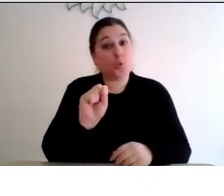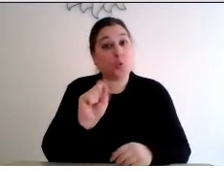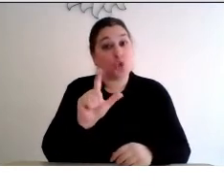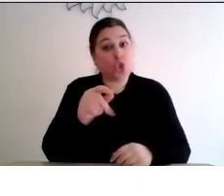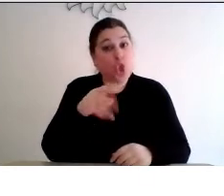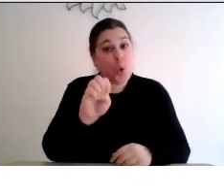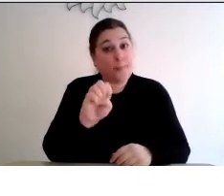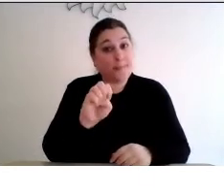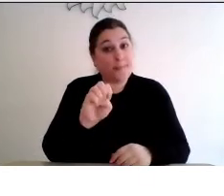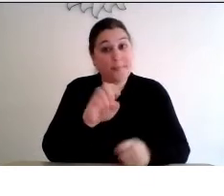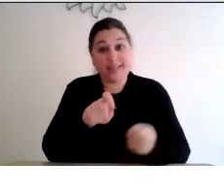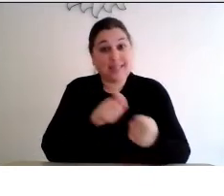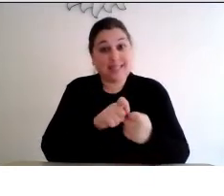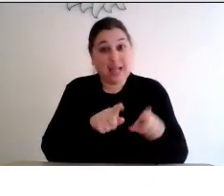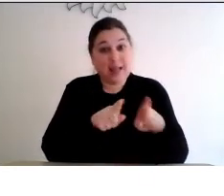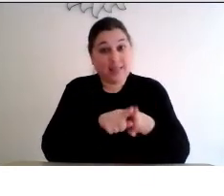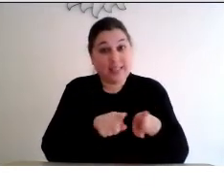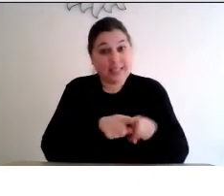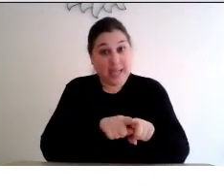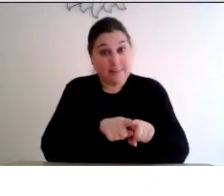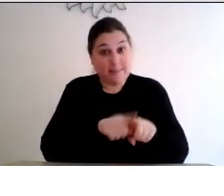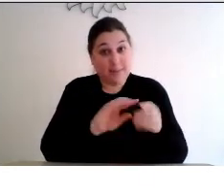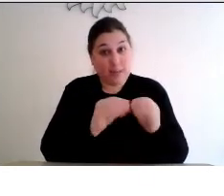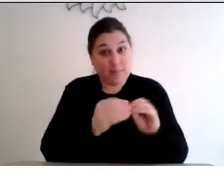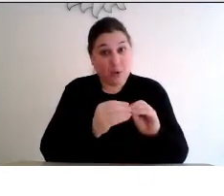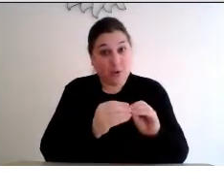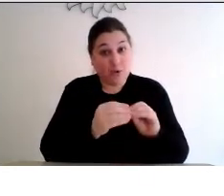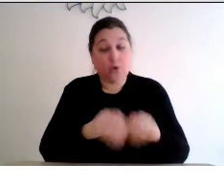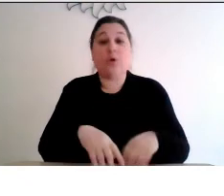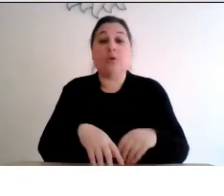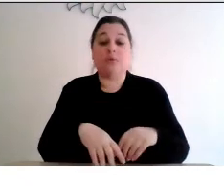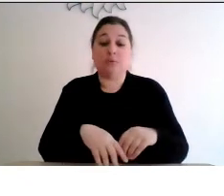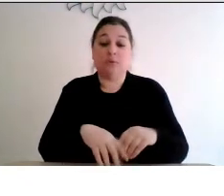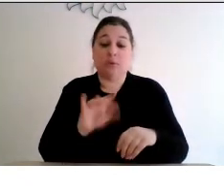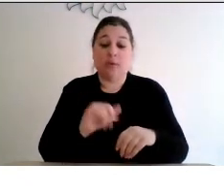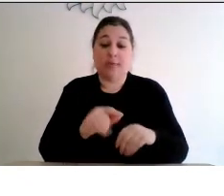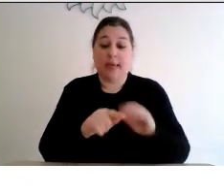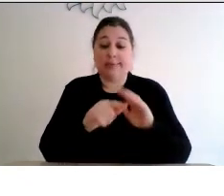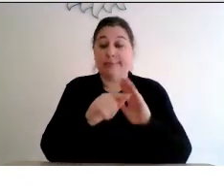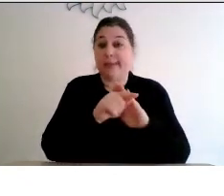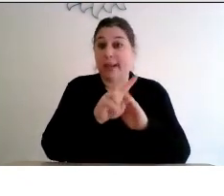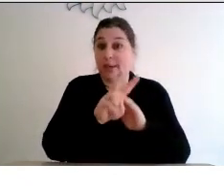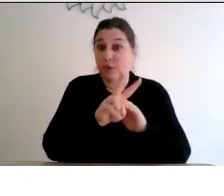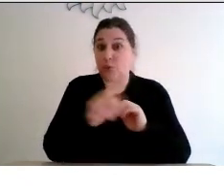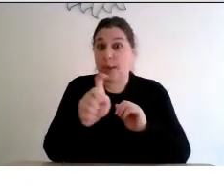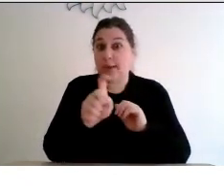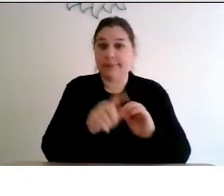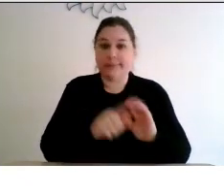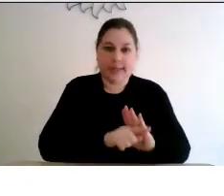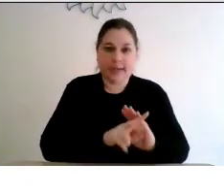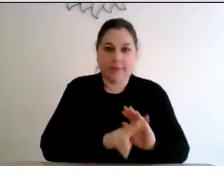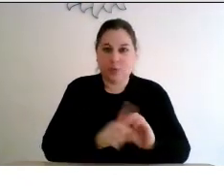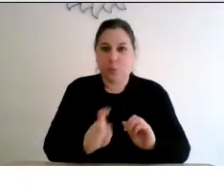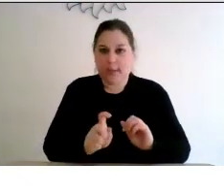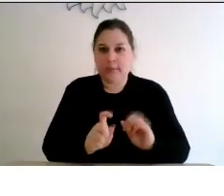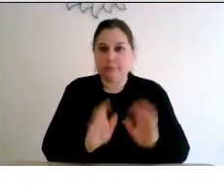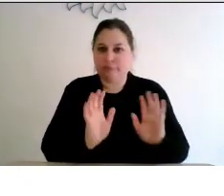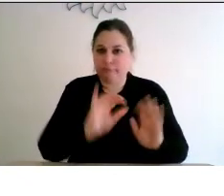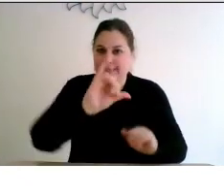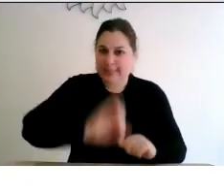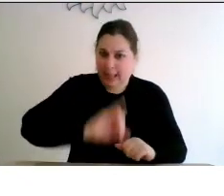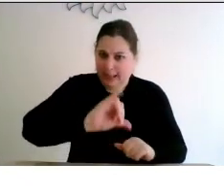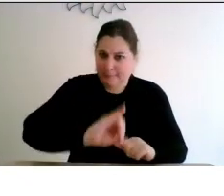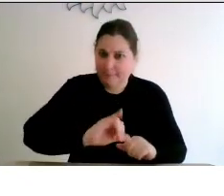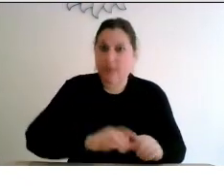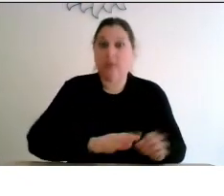y-intercepts. Look, this could be 4 and this could be 6. So I can say plus 4 plus 6.